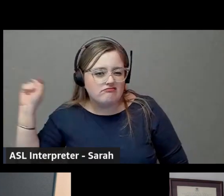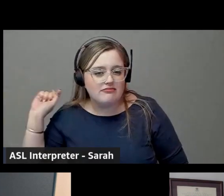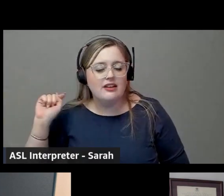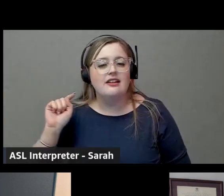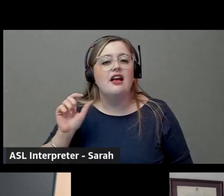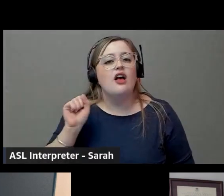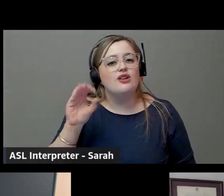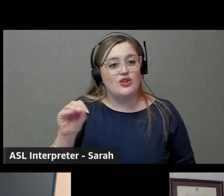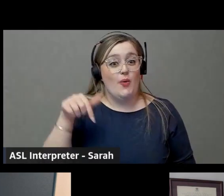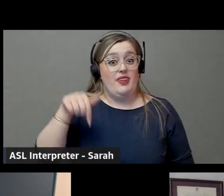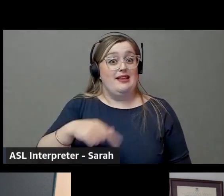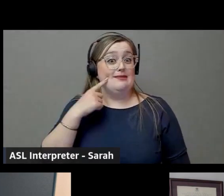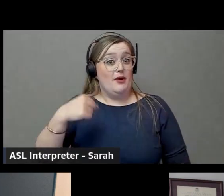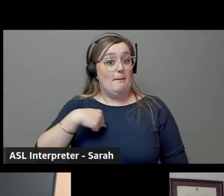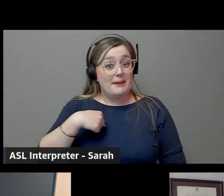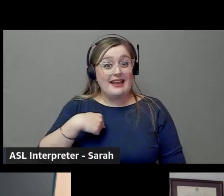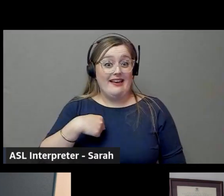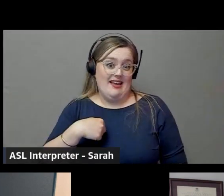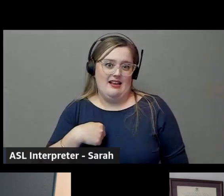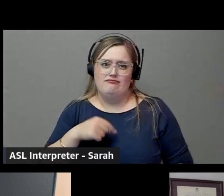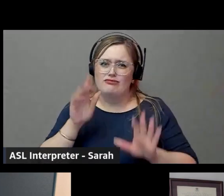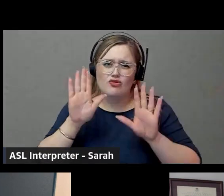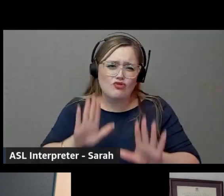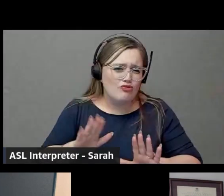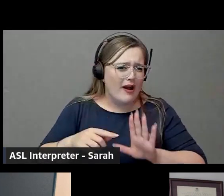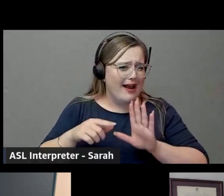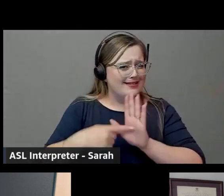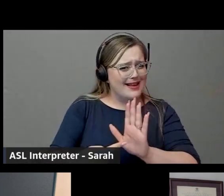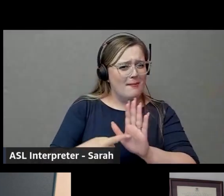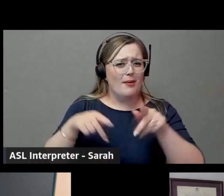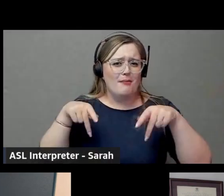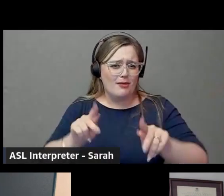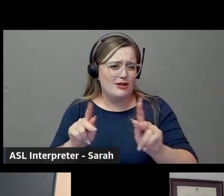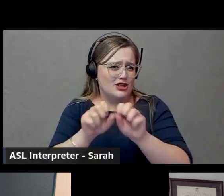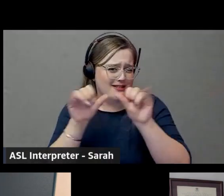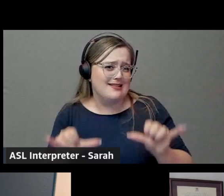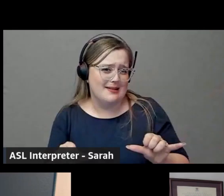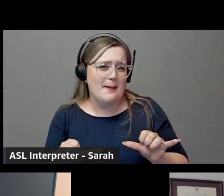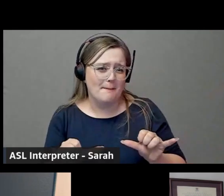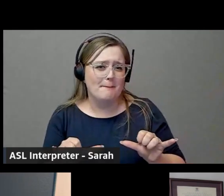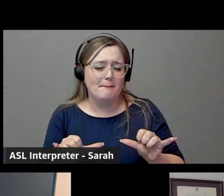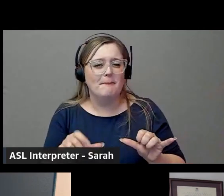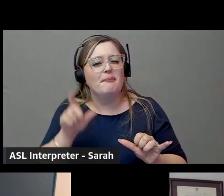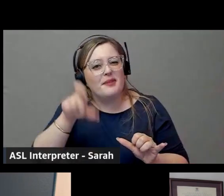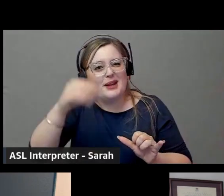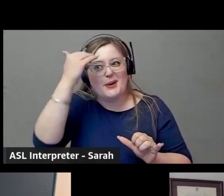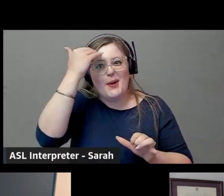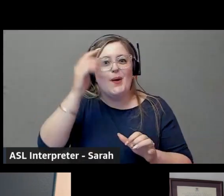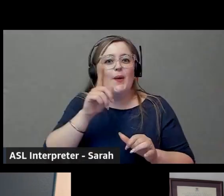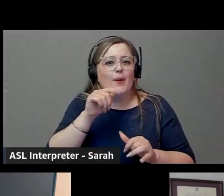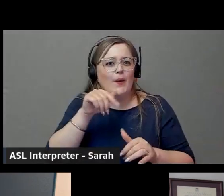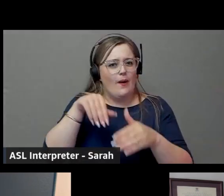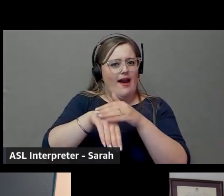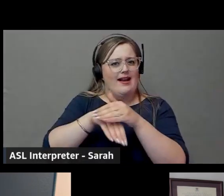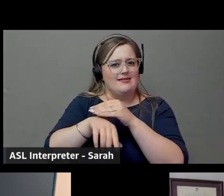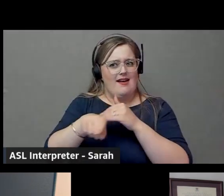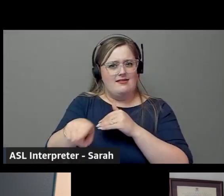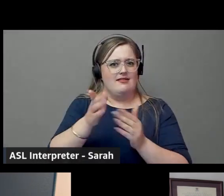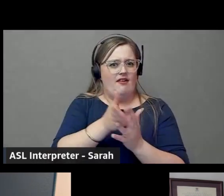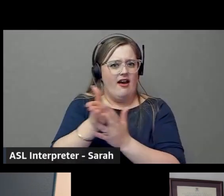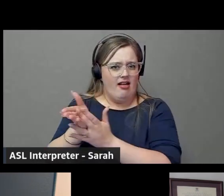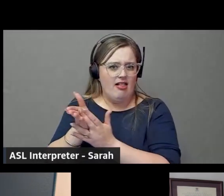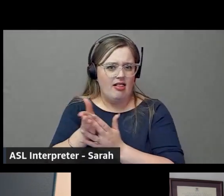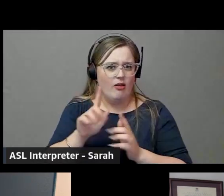great, to me, example of permission systems, right? Like you have to know who can access these files that you're uploading.